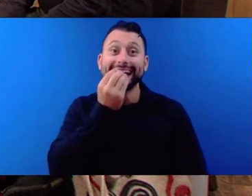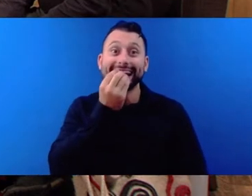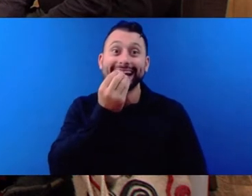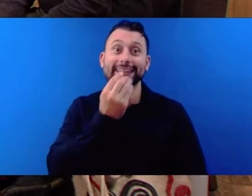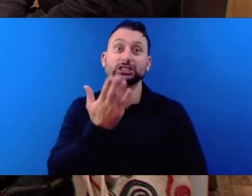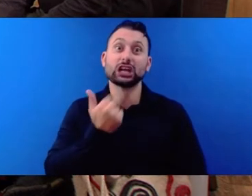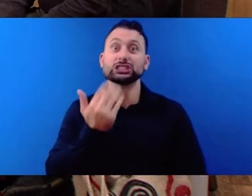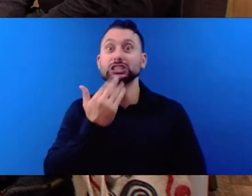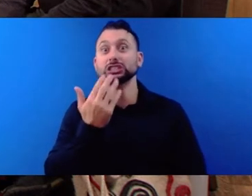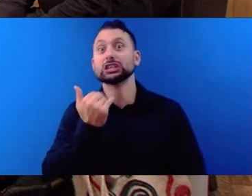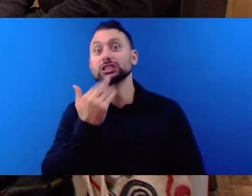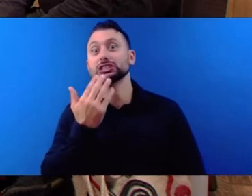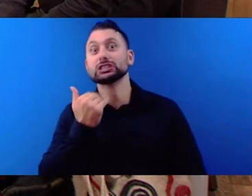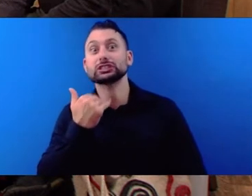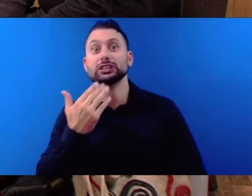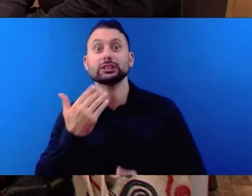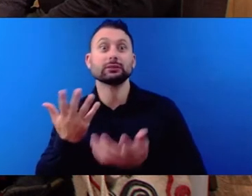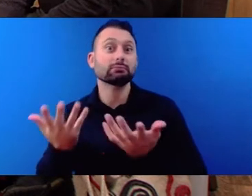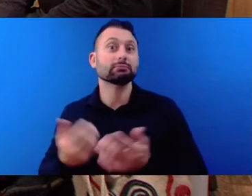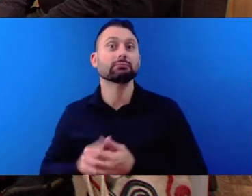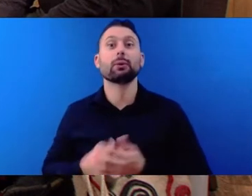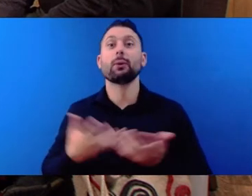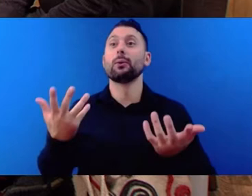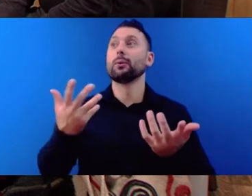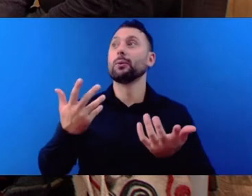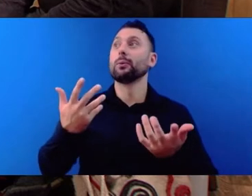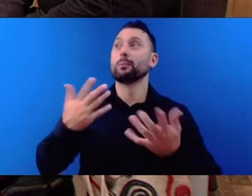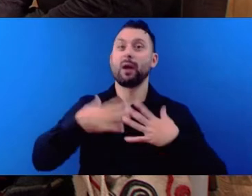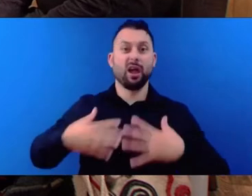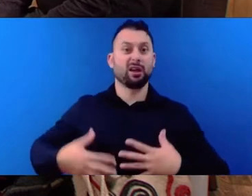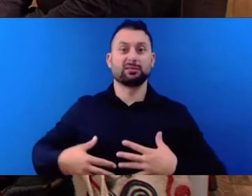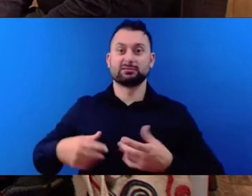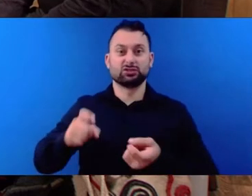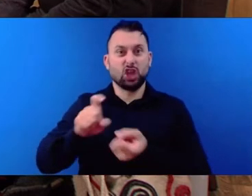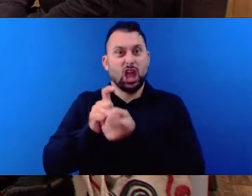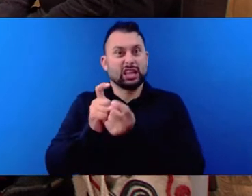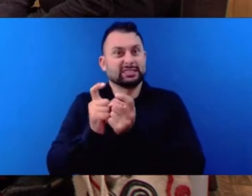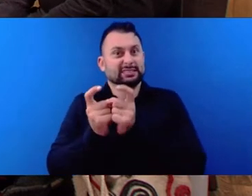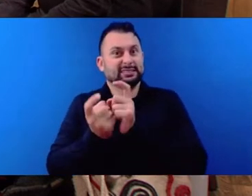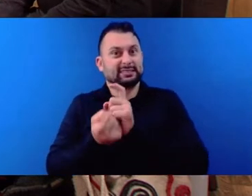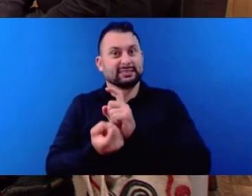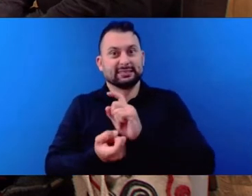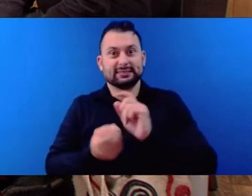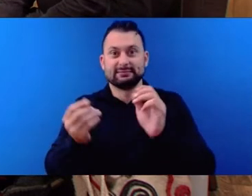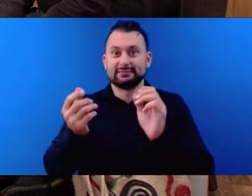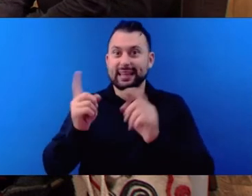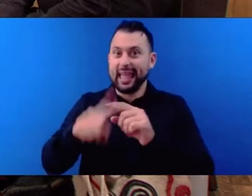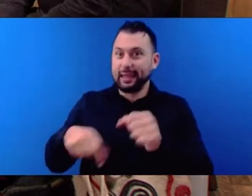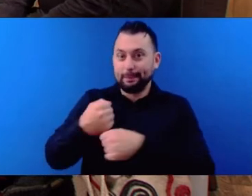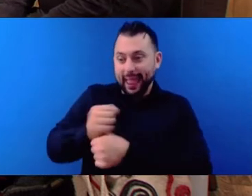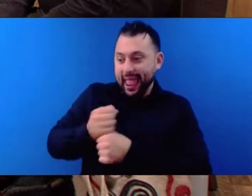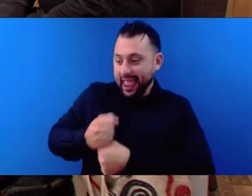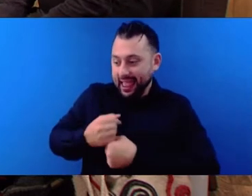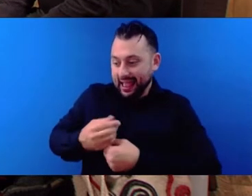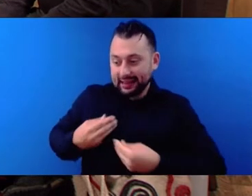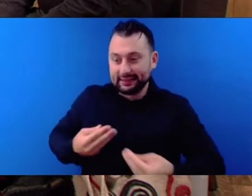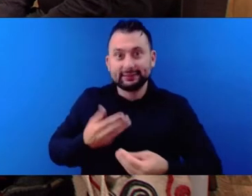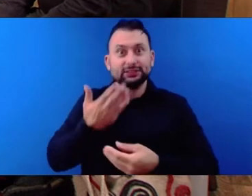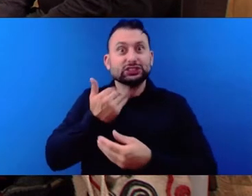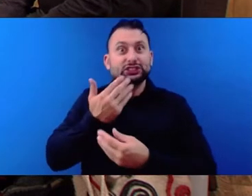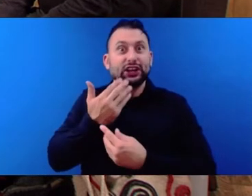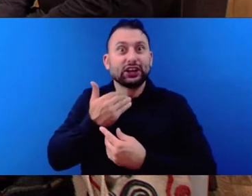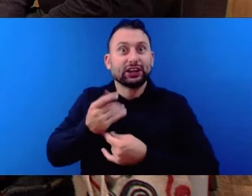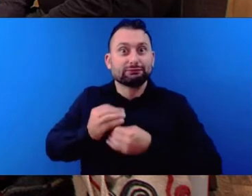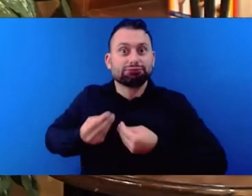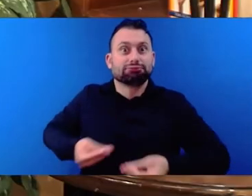insulin. So therefore, like I mentioned, you can't get that sugar into the cell to use for energy.